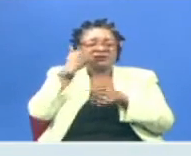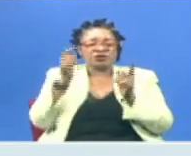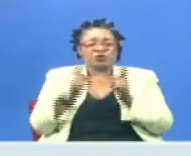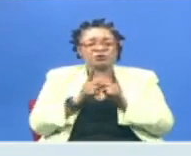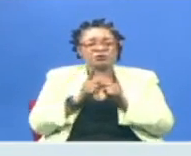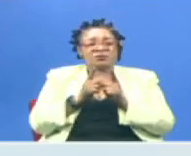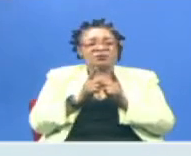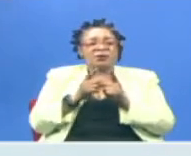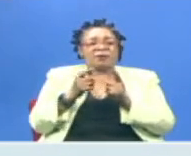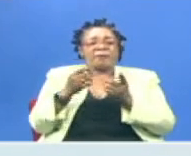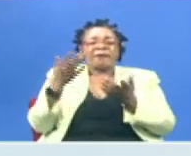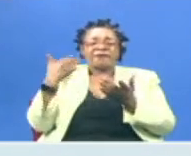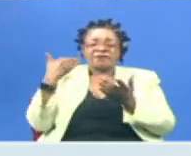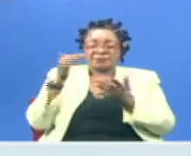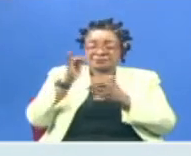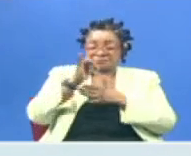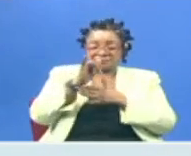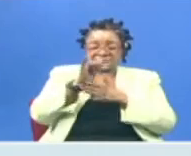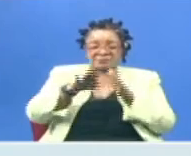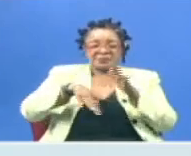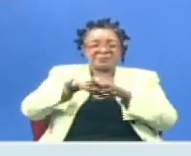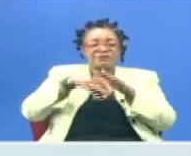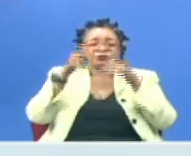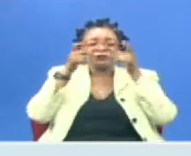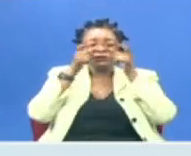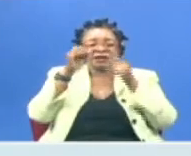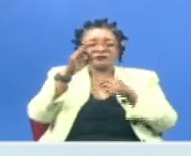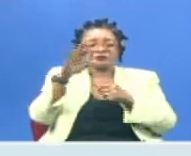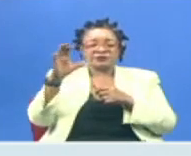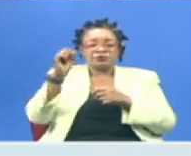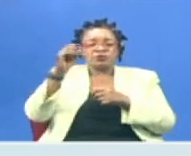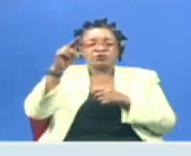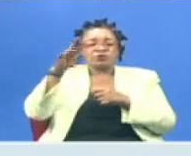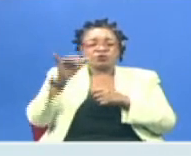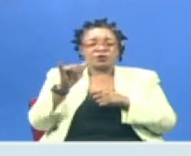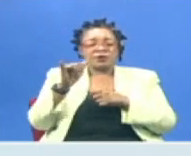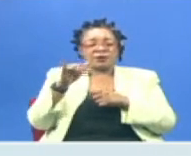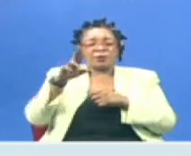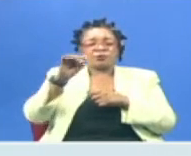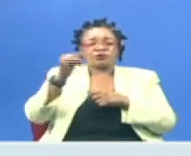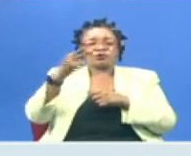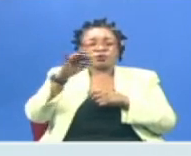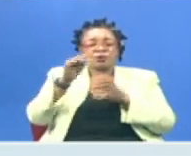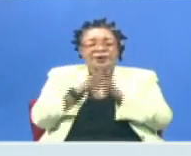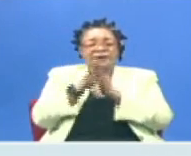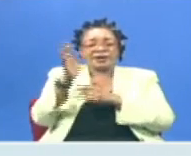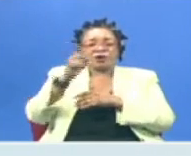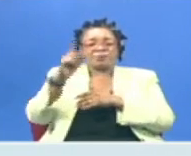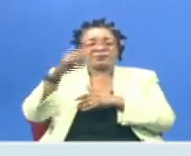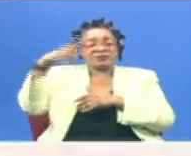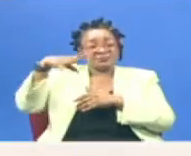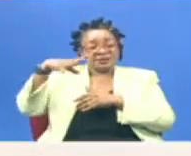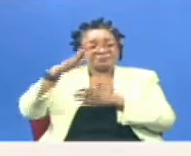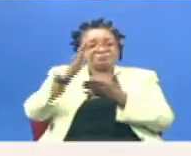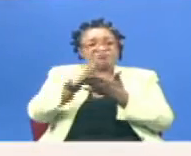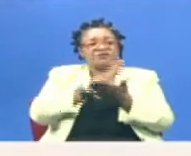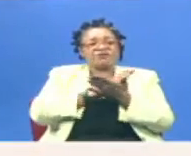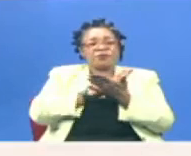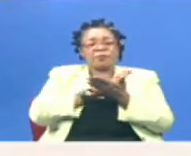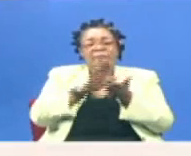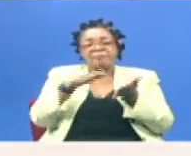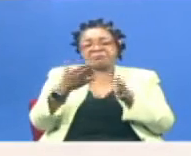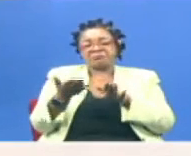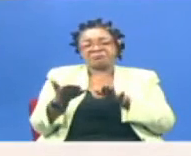The former left-back also played for Tusker FC, Sony Sugar FC, Ushuru FC and Nairobi Steamer before hanging his